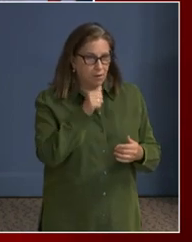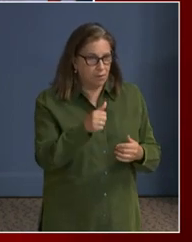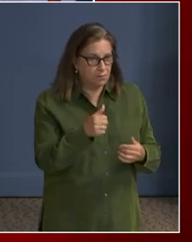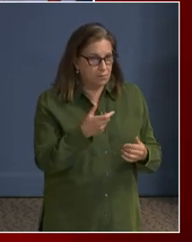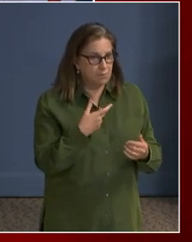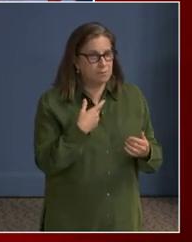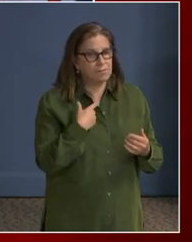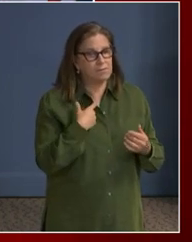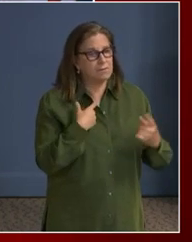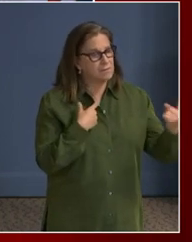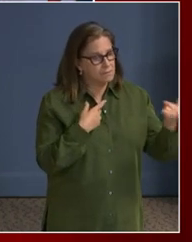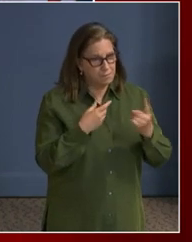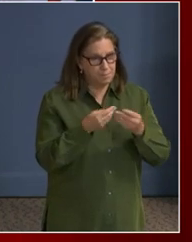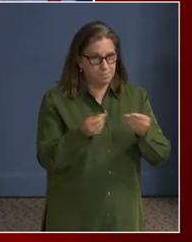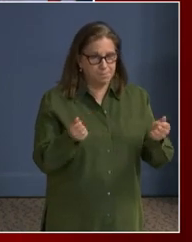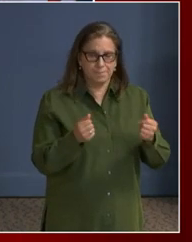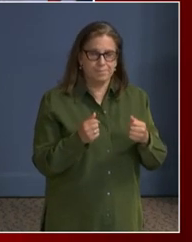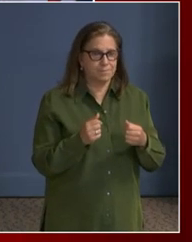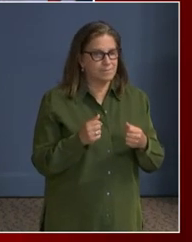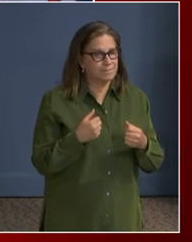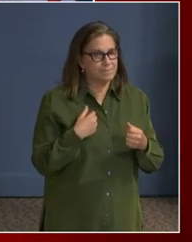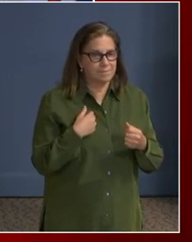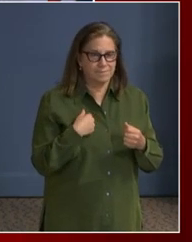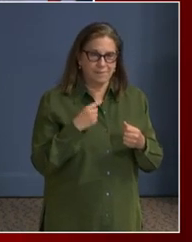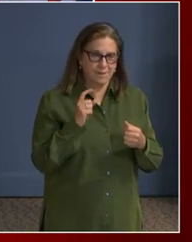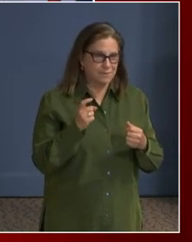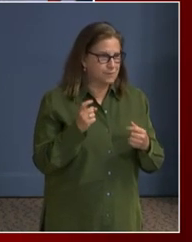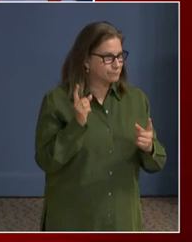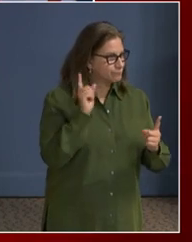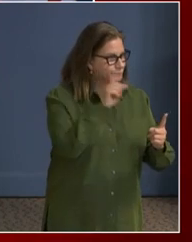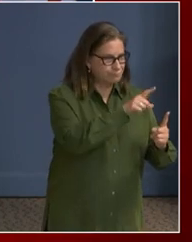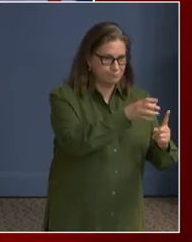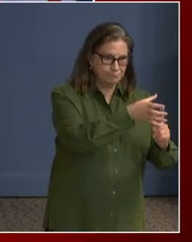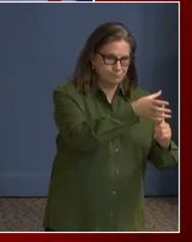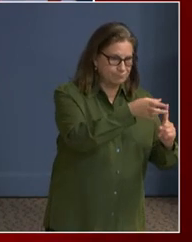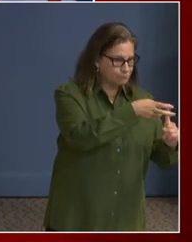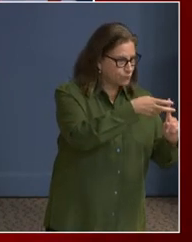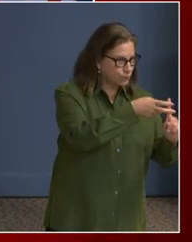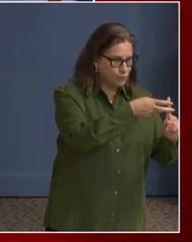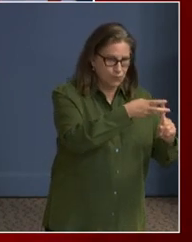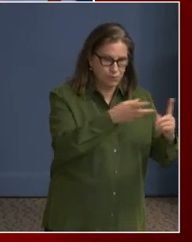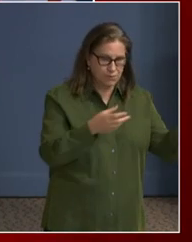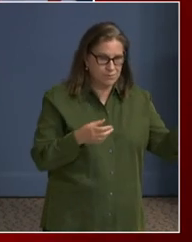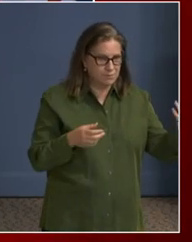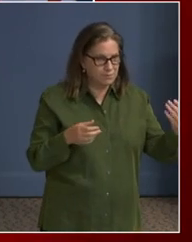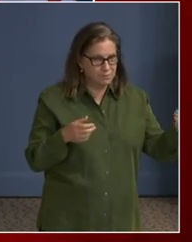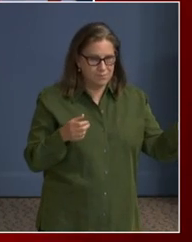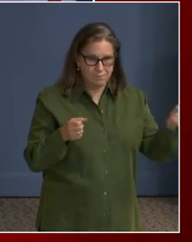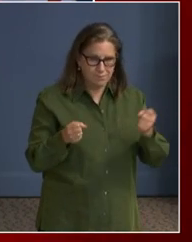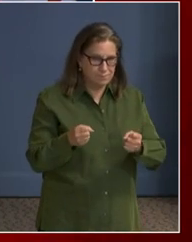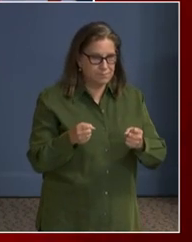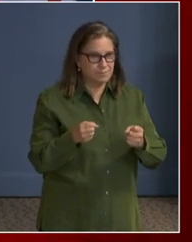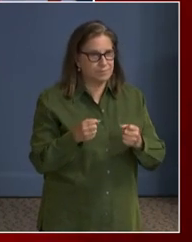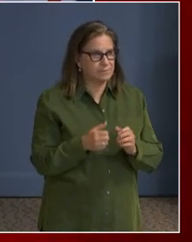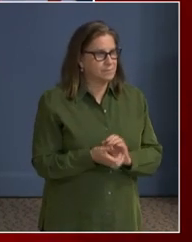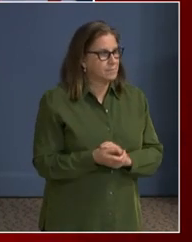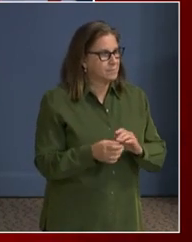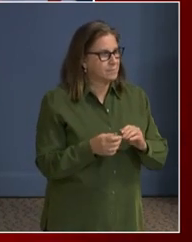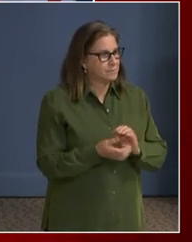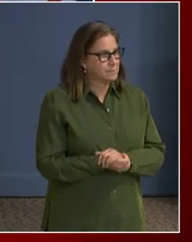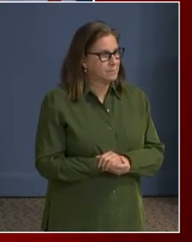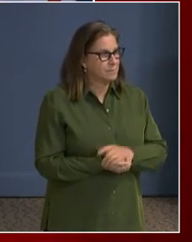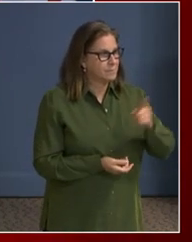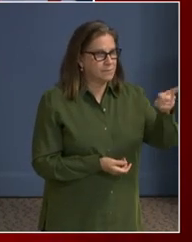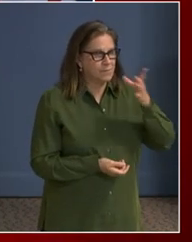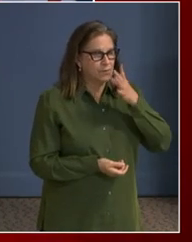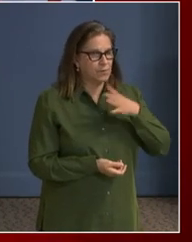we have to hold out, but we continue going back until that individual decides to make change. And Mr. McFadden, you